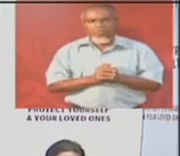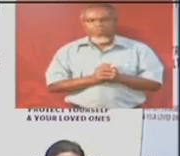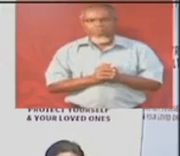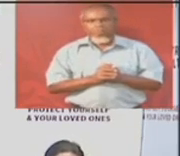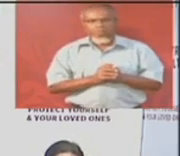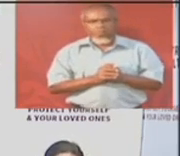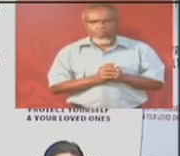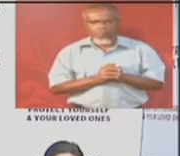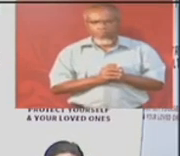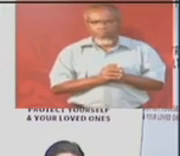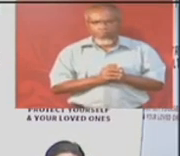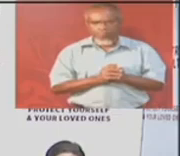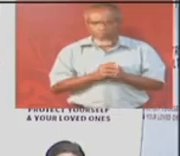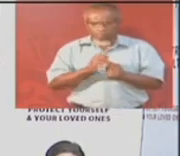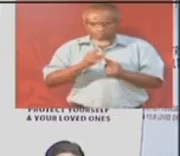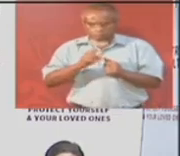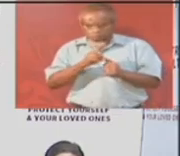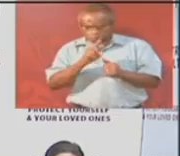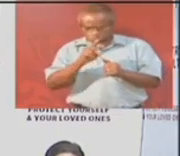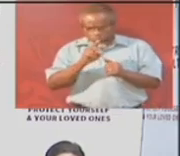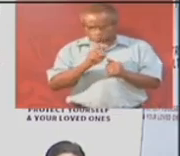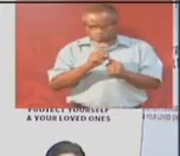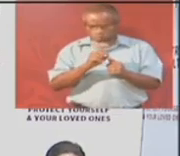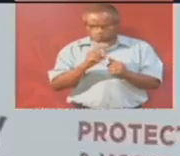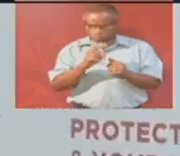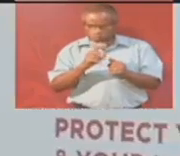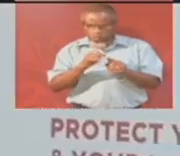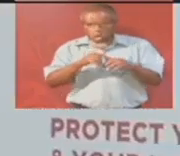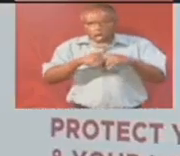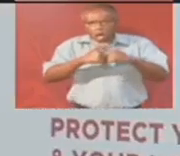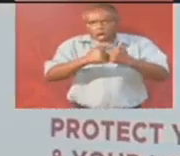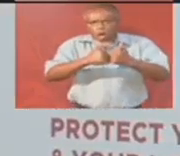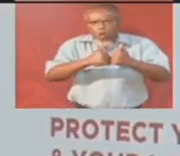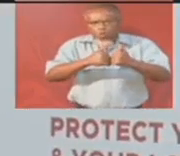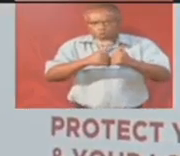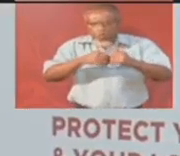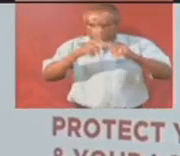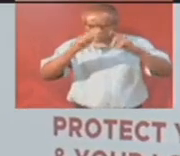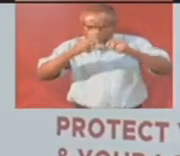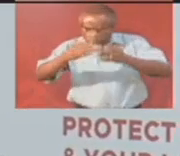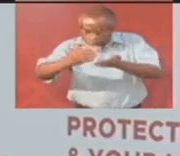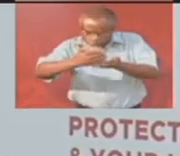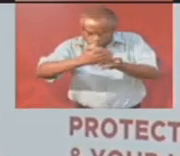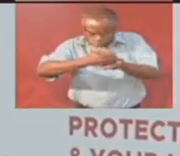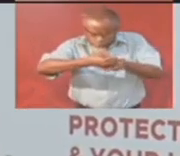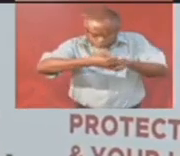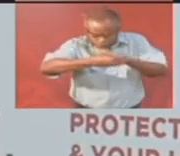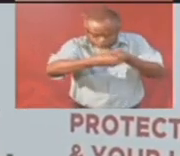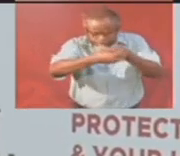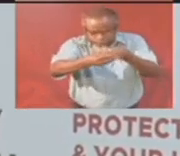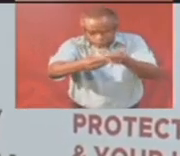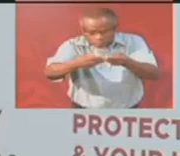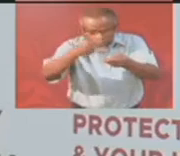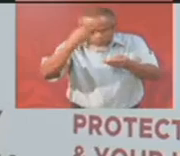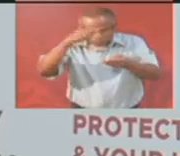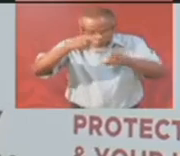first one, in terms of the way the samples are sent for genetic sequencing, when we had just started the process of